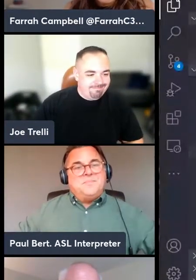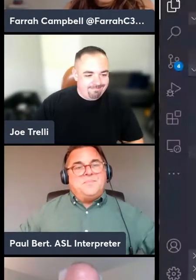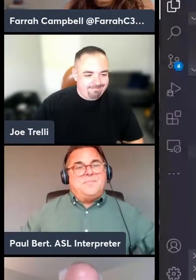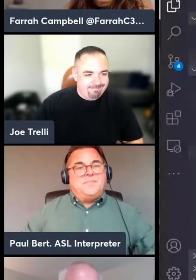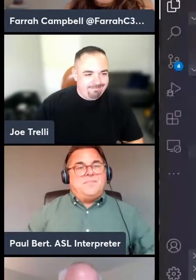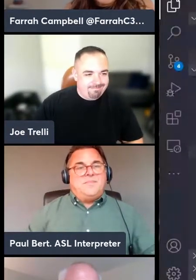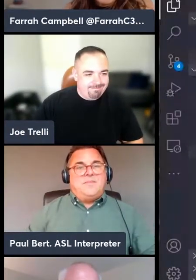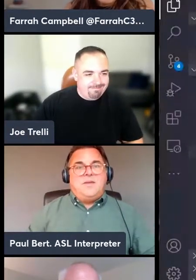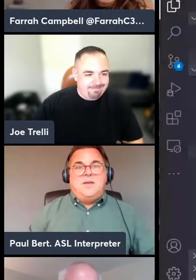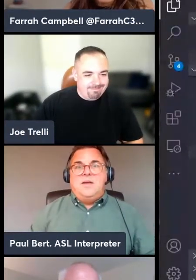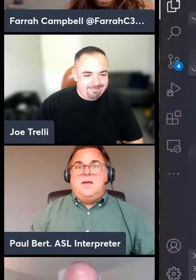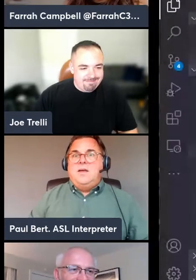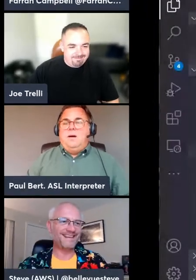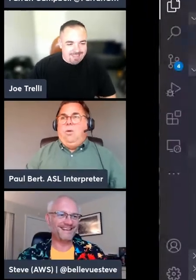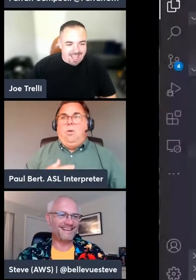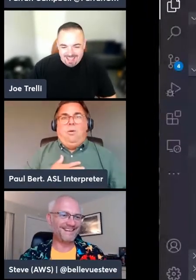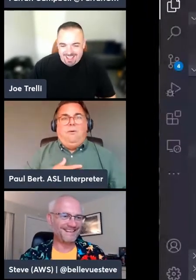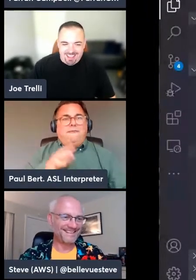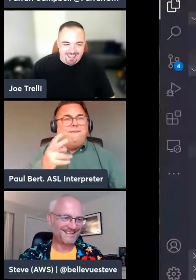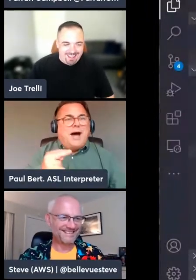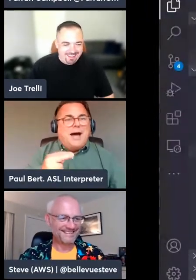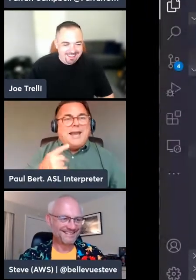Getting to have all the fun today with all this.